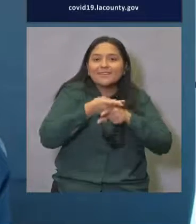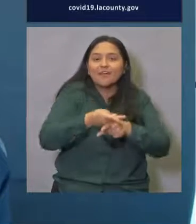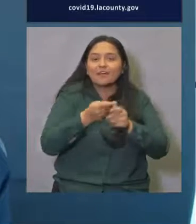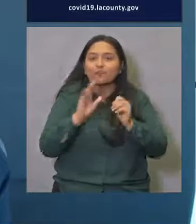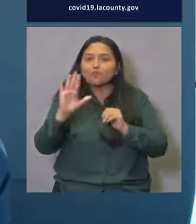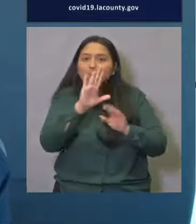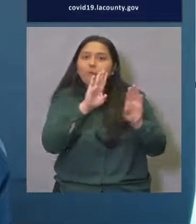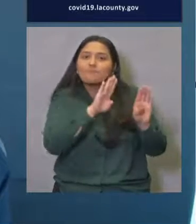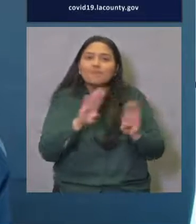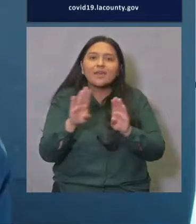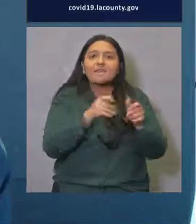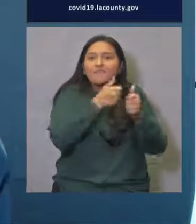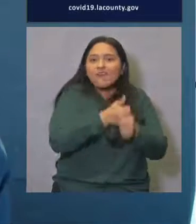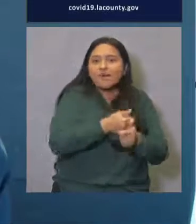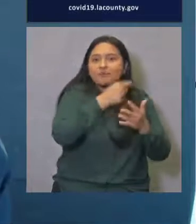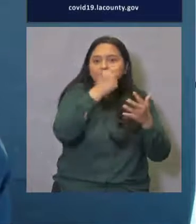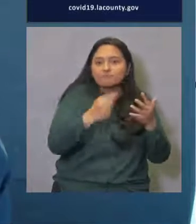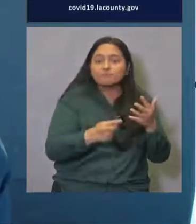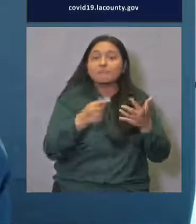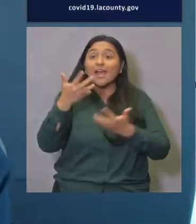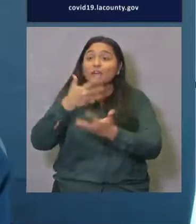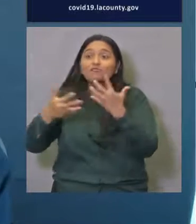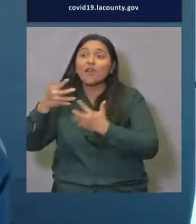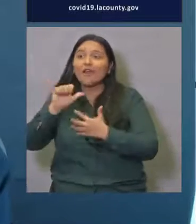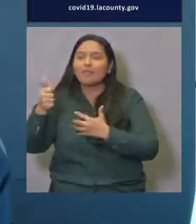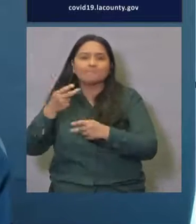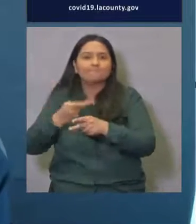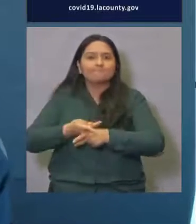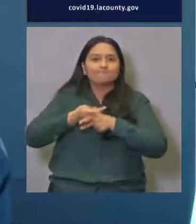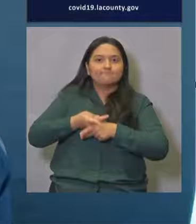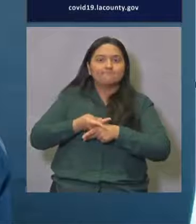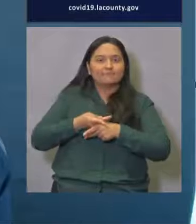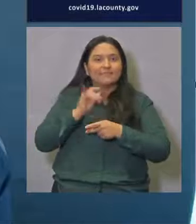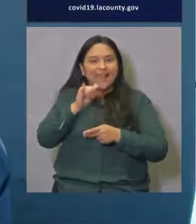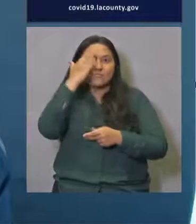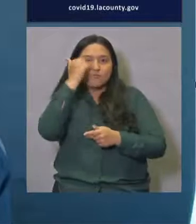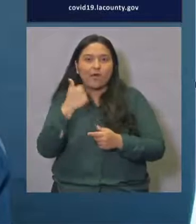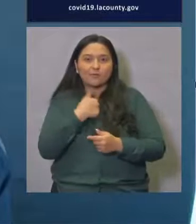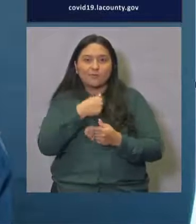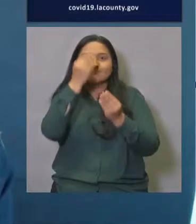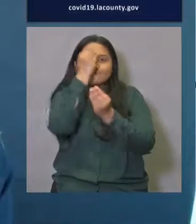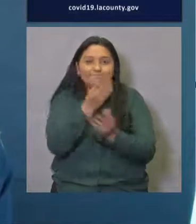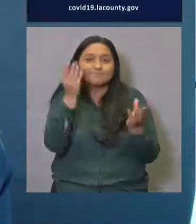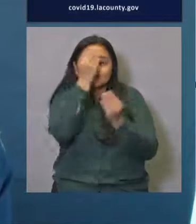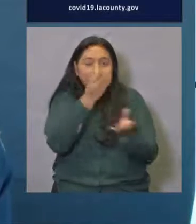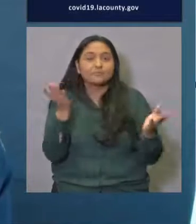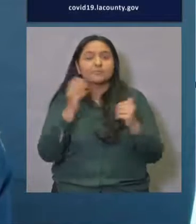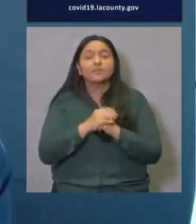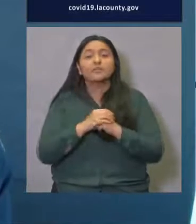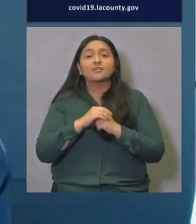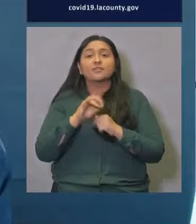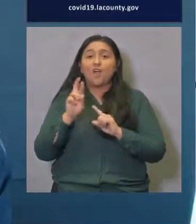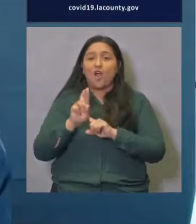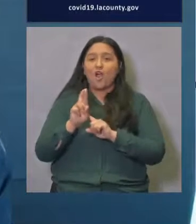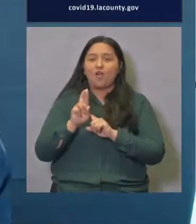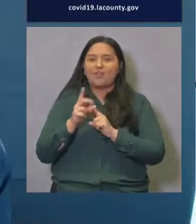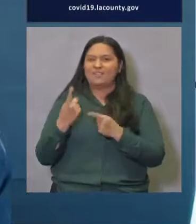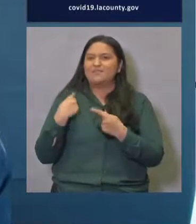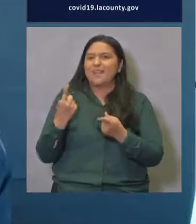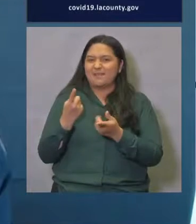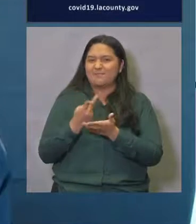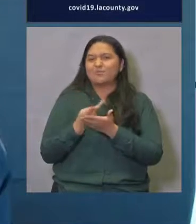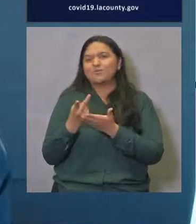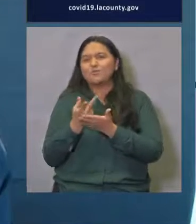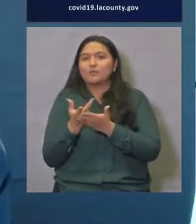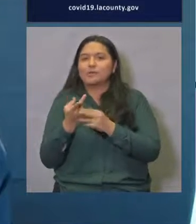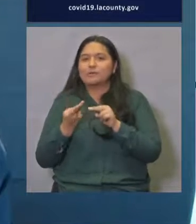that it doesn't get out of control. And these are small changes, but the R has been creeping up now steadily for the past 2 to 3 weeks. And we